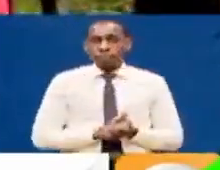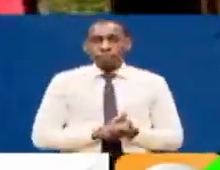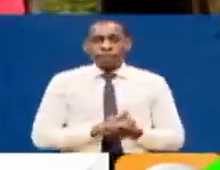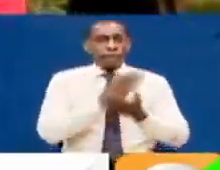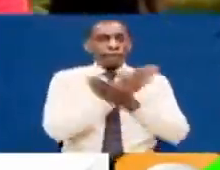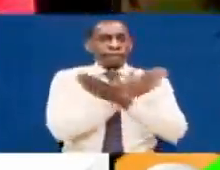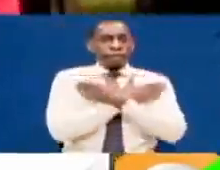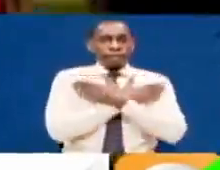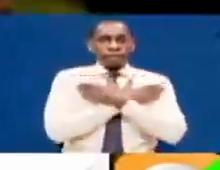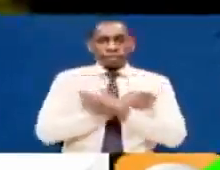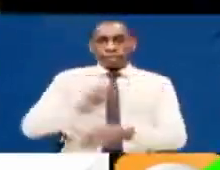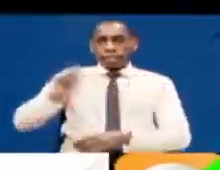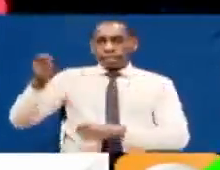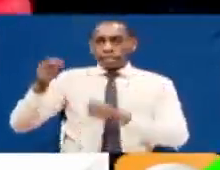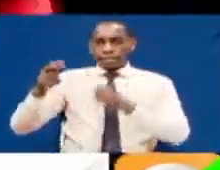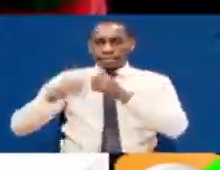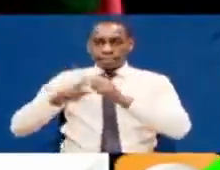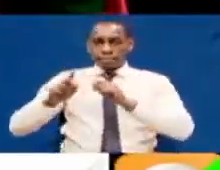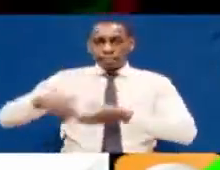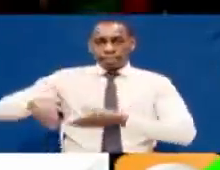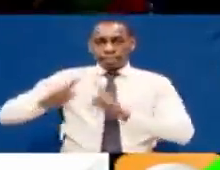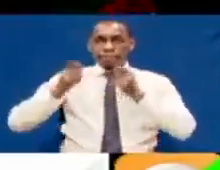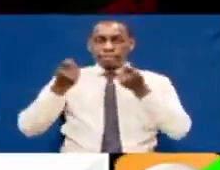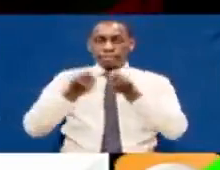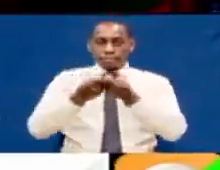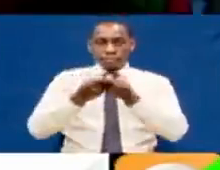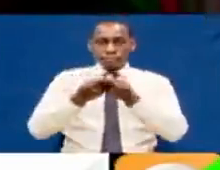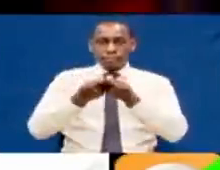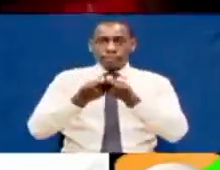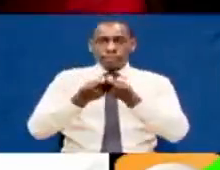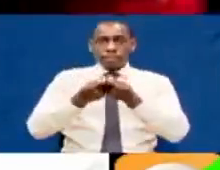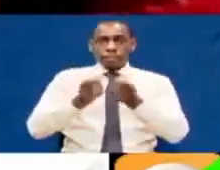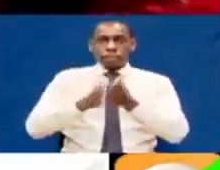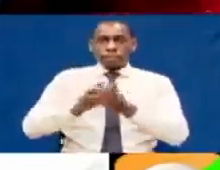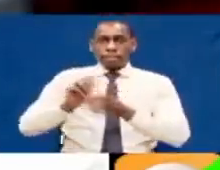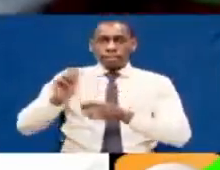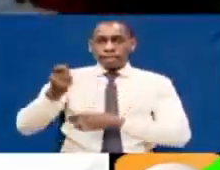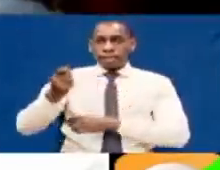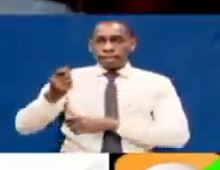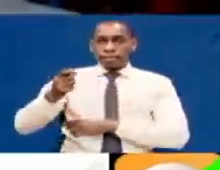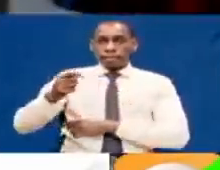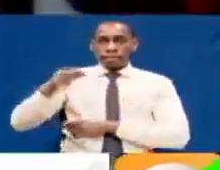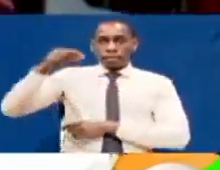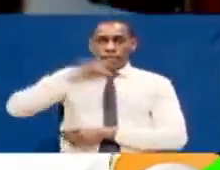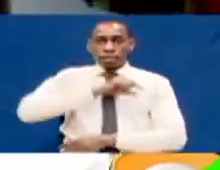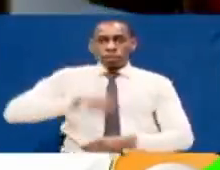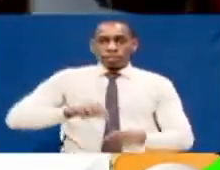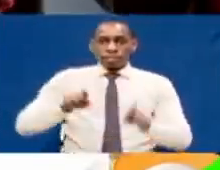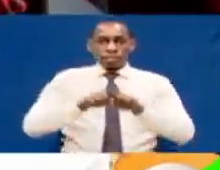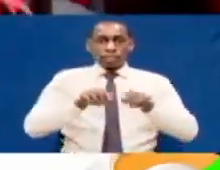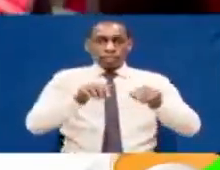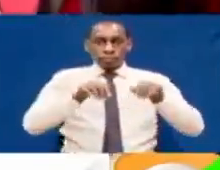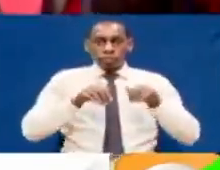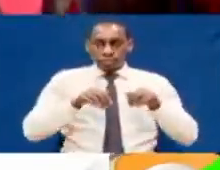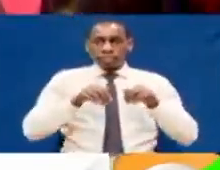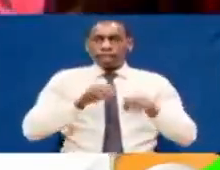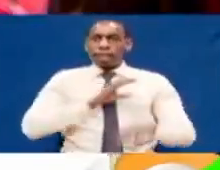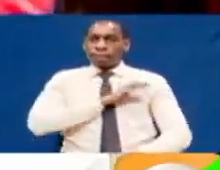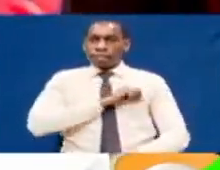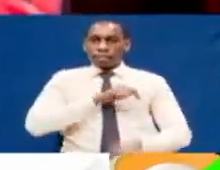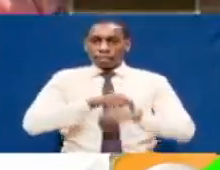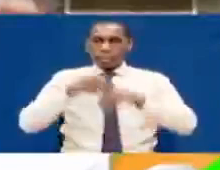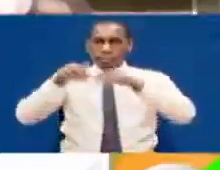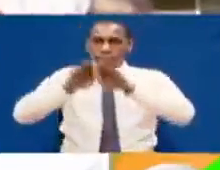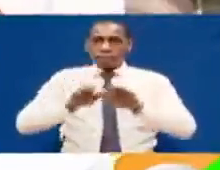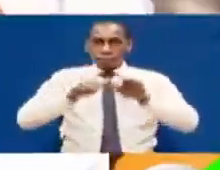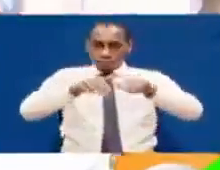His colleagues from the Kenya Sevens rugby team, the defunct Ulinzi RFC and Kenya Harlequins, were the pallbearers, waiting patiently as his grave